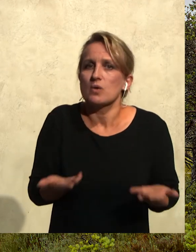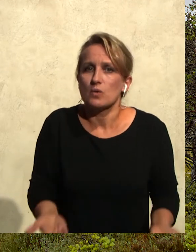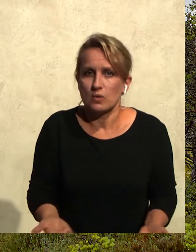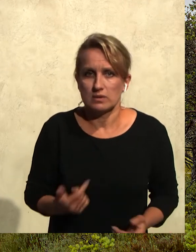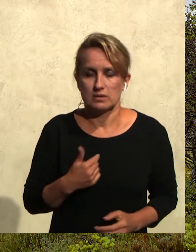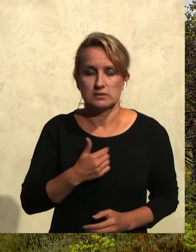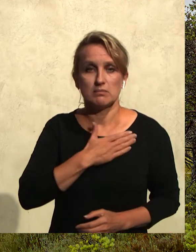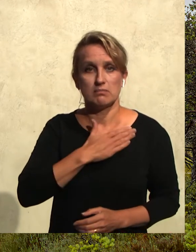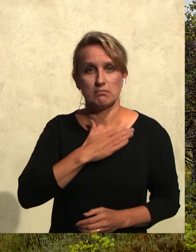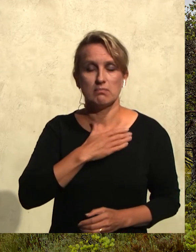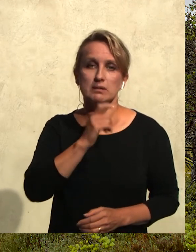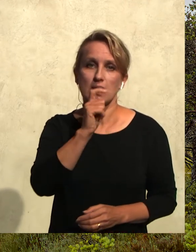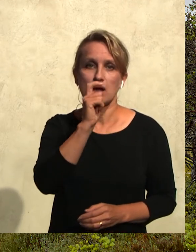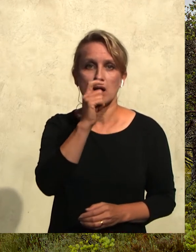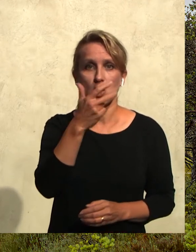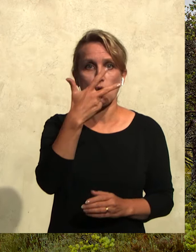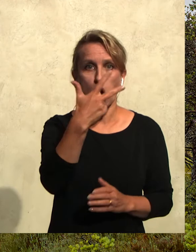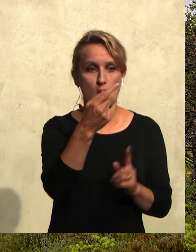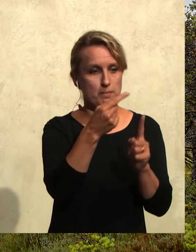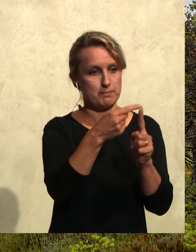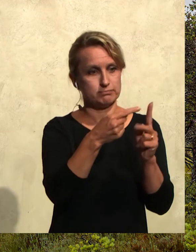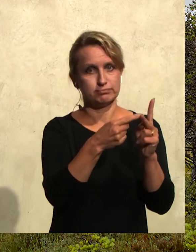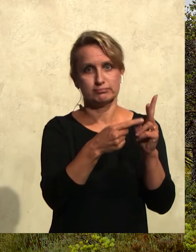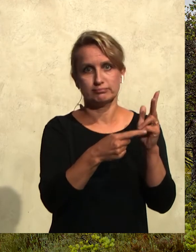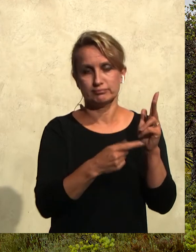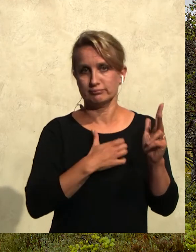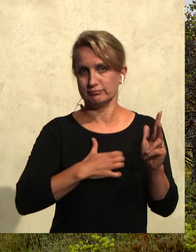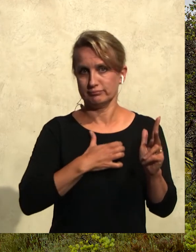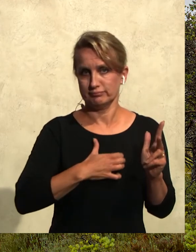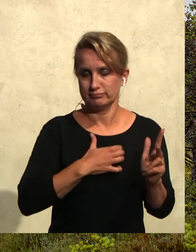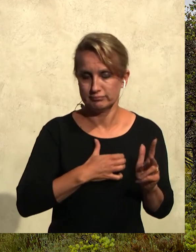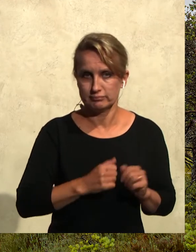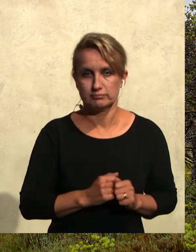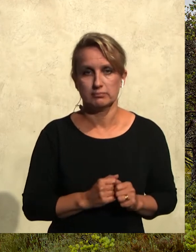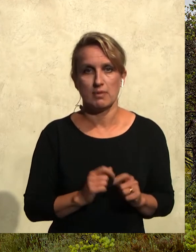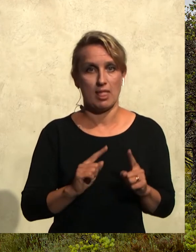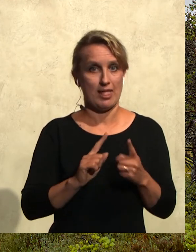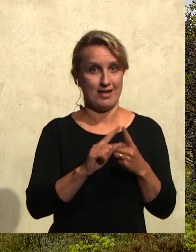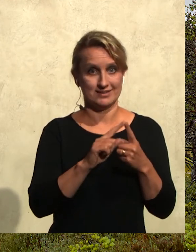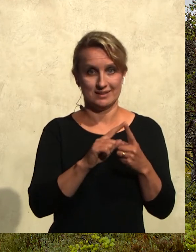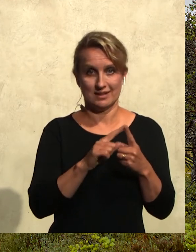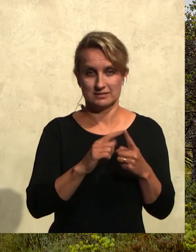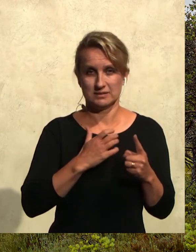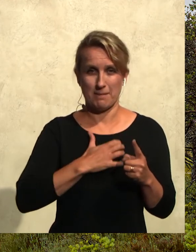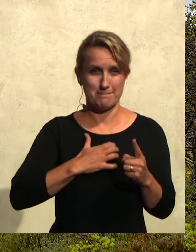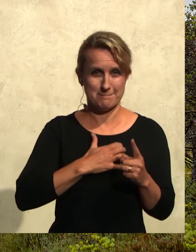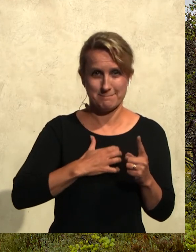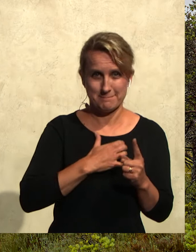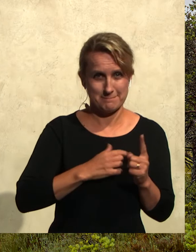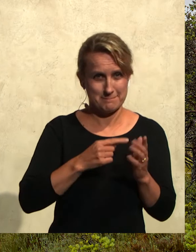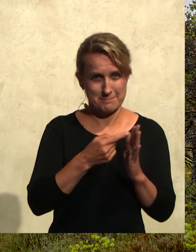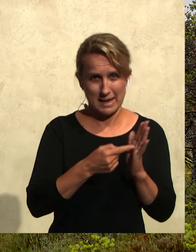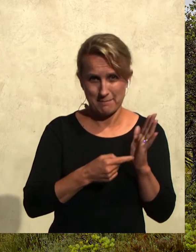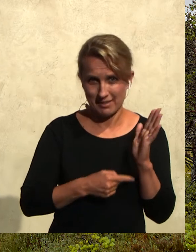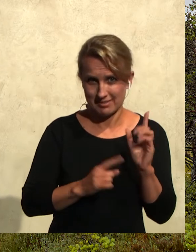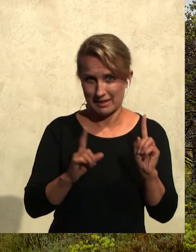is around some of the key principles and approaches, and you've already heard about some of those, which I'll